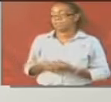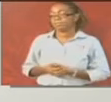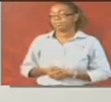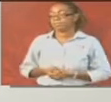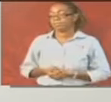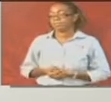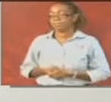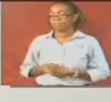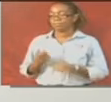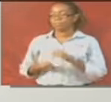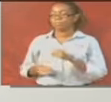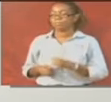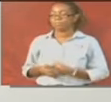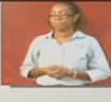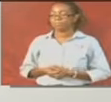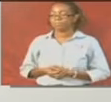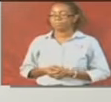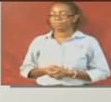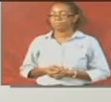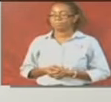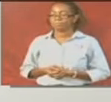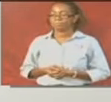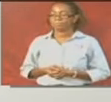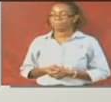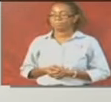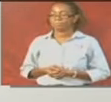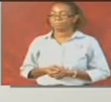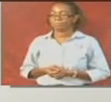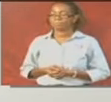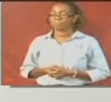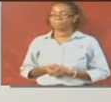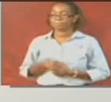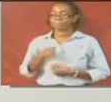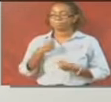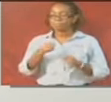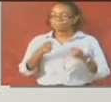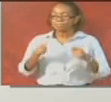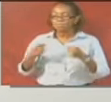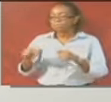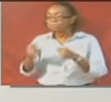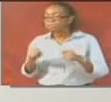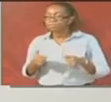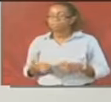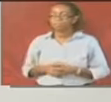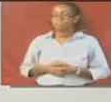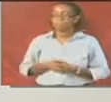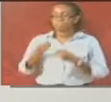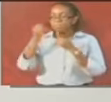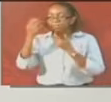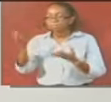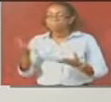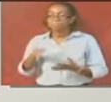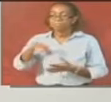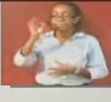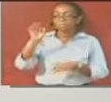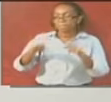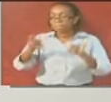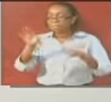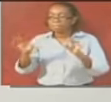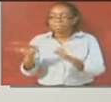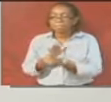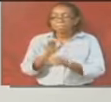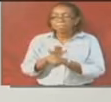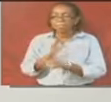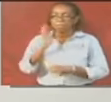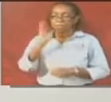difficulty to date in sharing or explaining the information that we have at our disposal. So maybe if there's time and another question